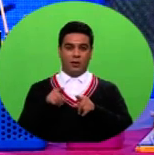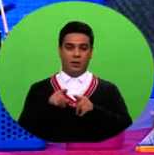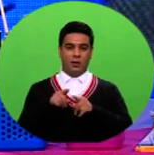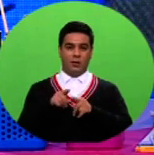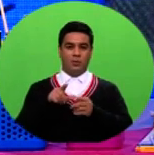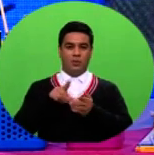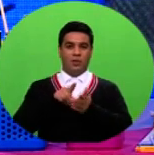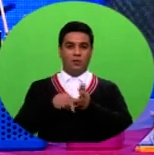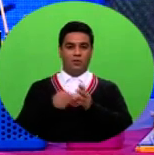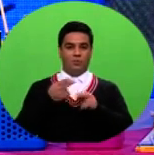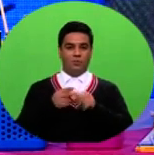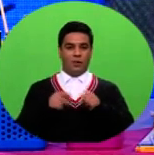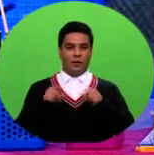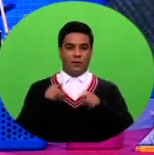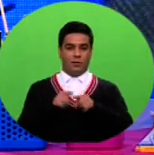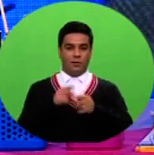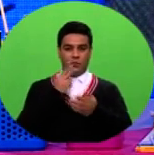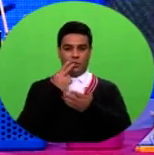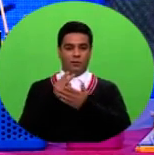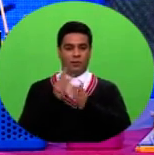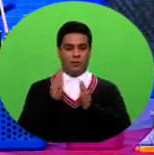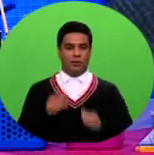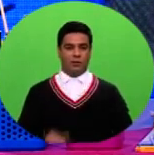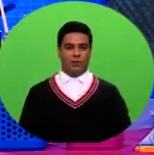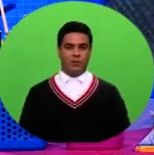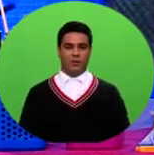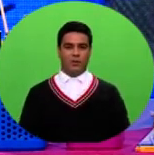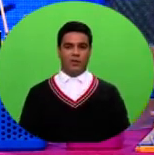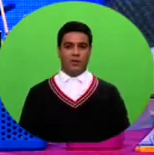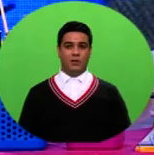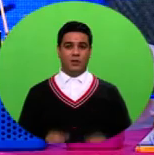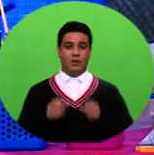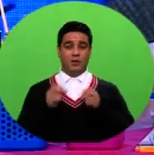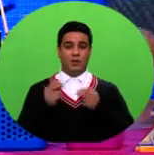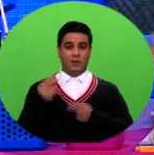jism paralelepipedning yoyilmasini chizib olamiz. Qanday chizishni